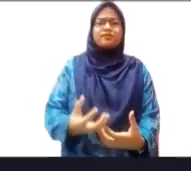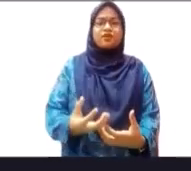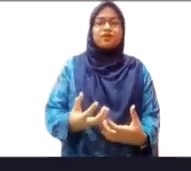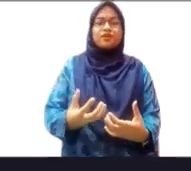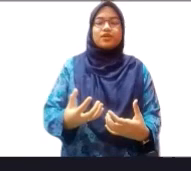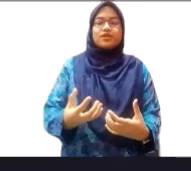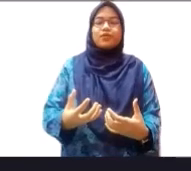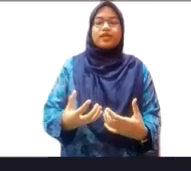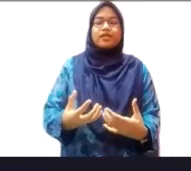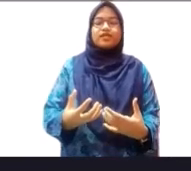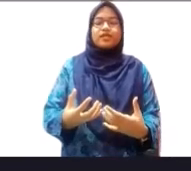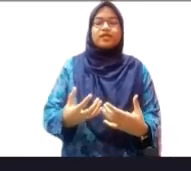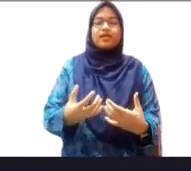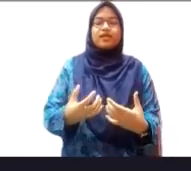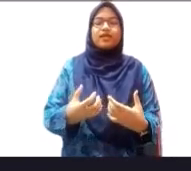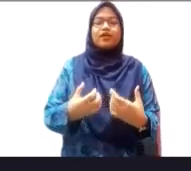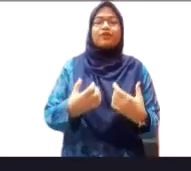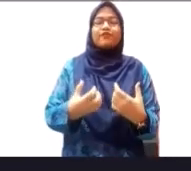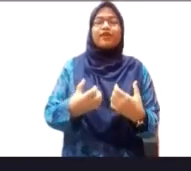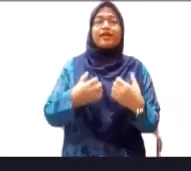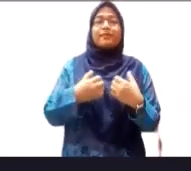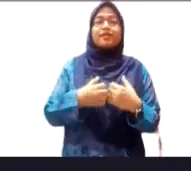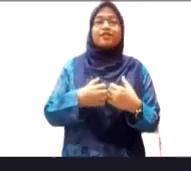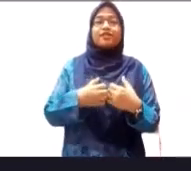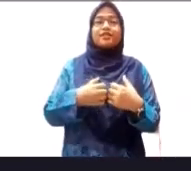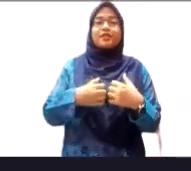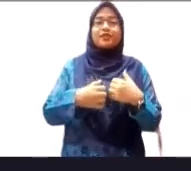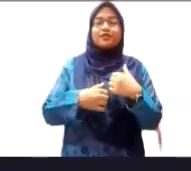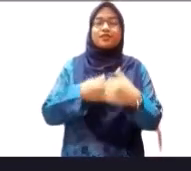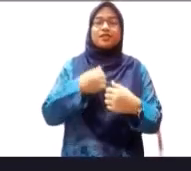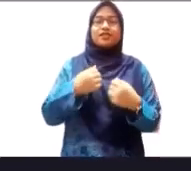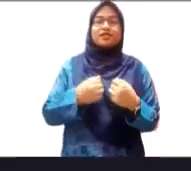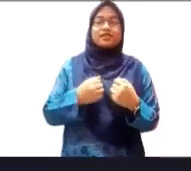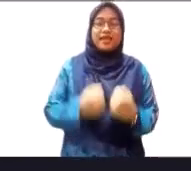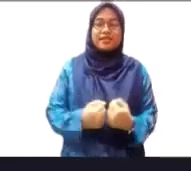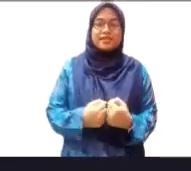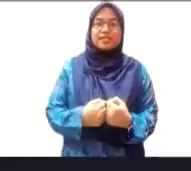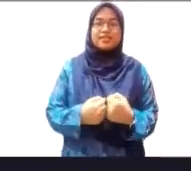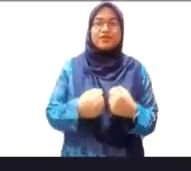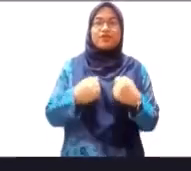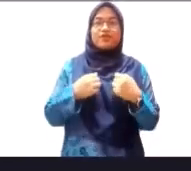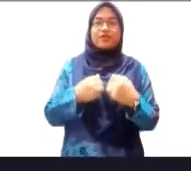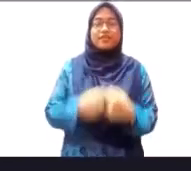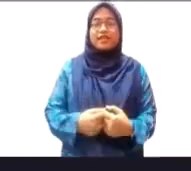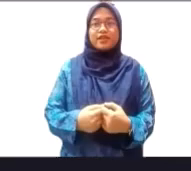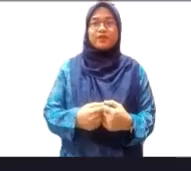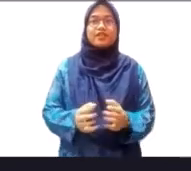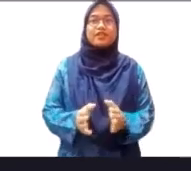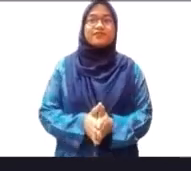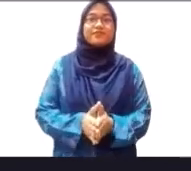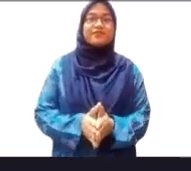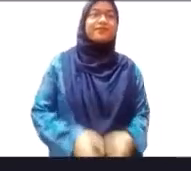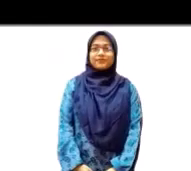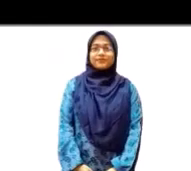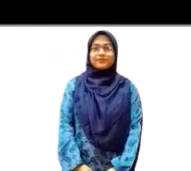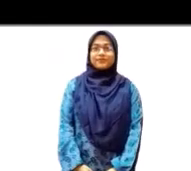a response which they convey their message using a hand signs or sign language.